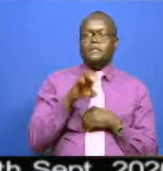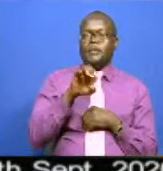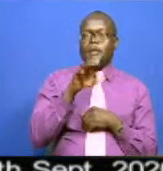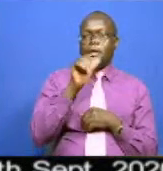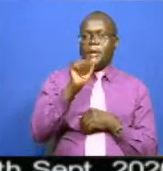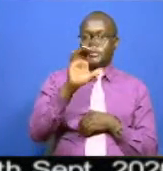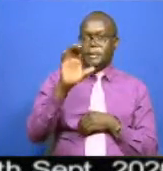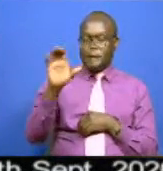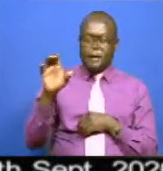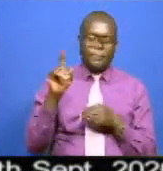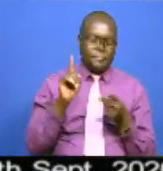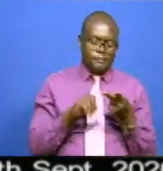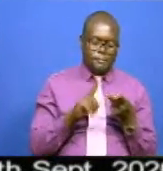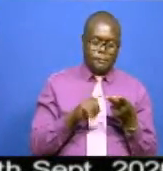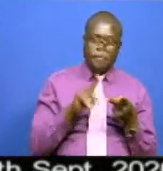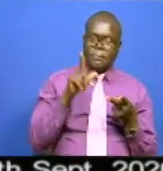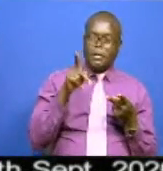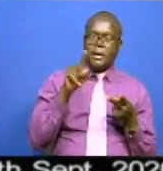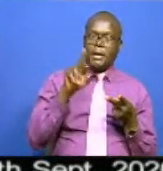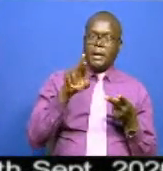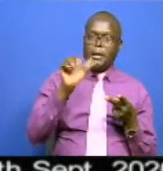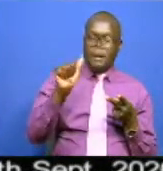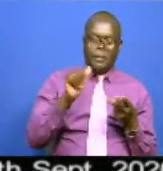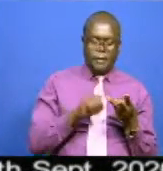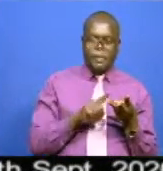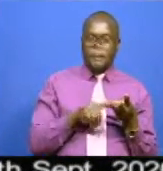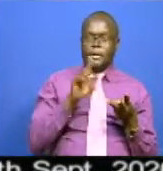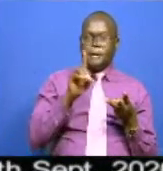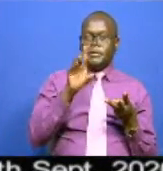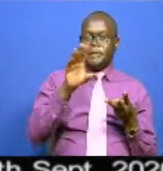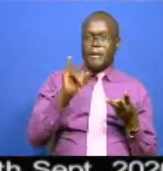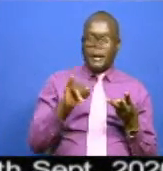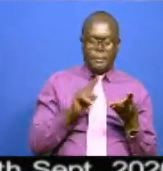EACC, KRA, DCI,